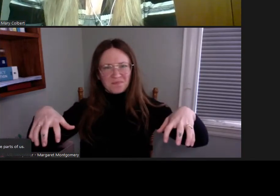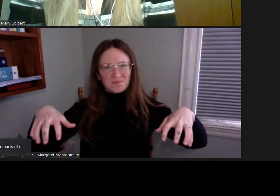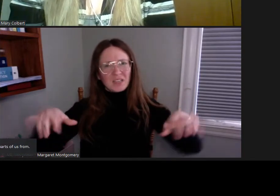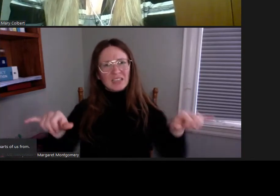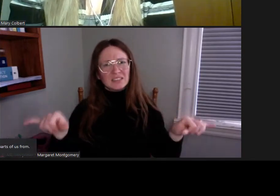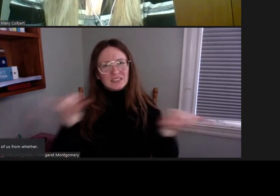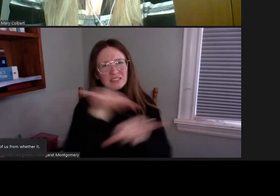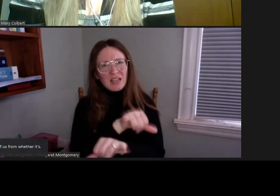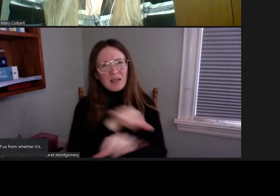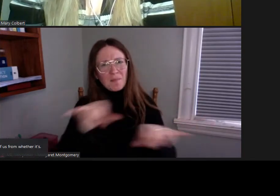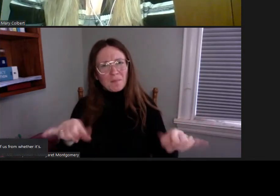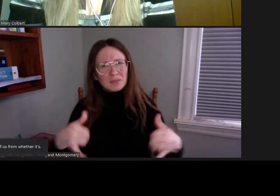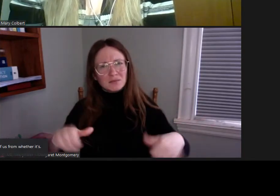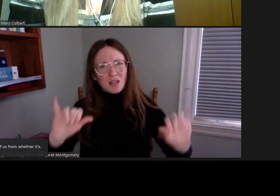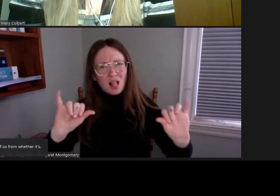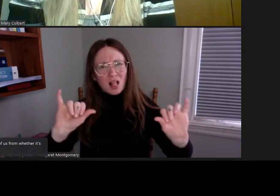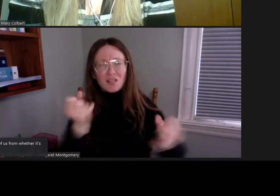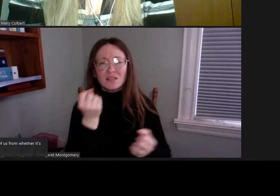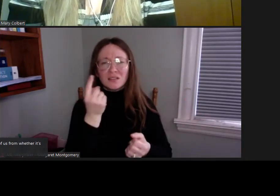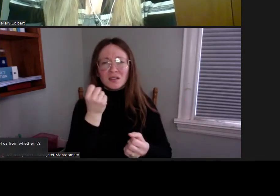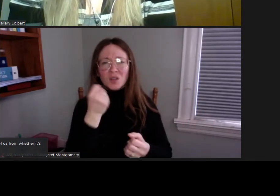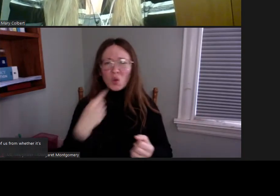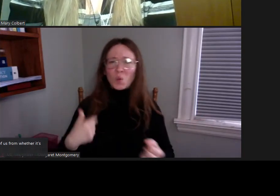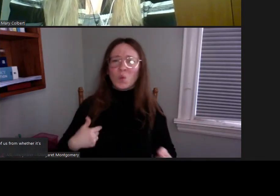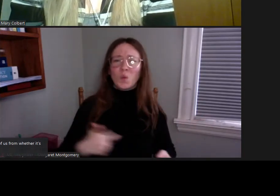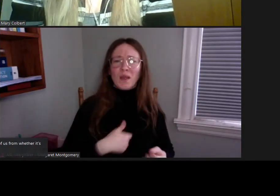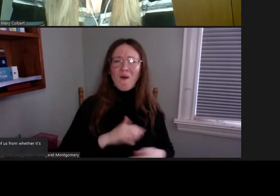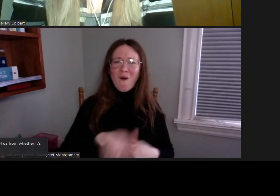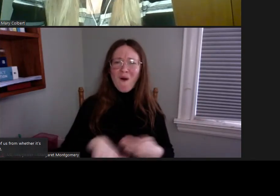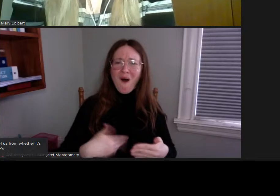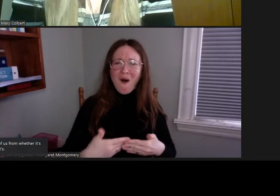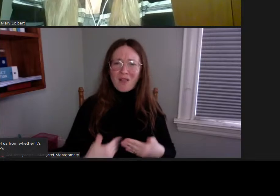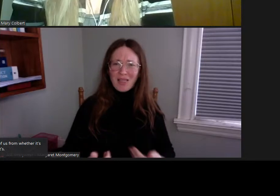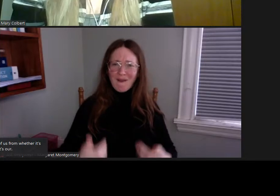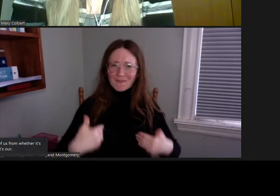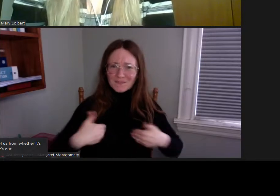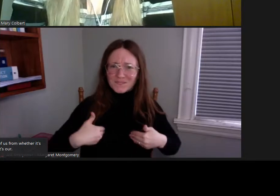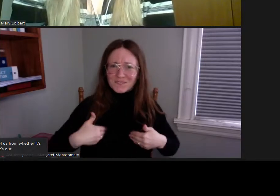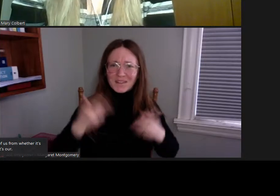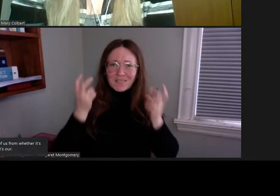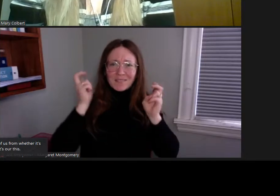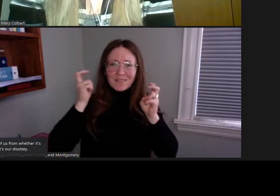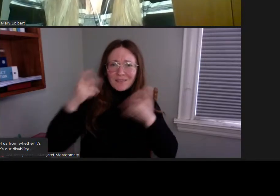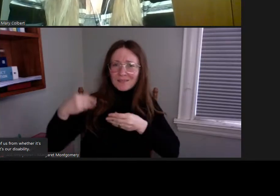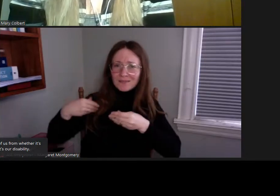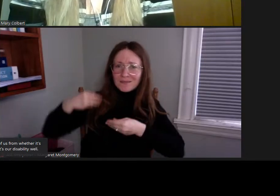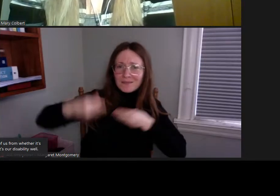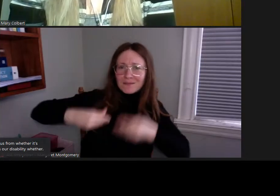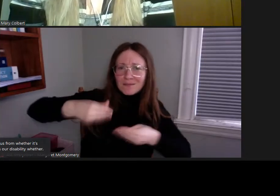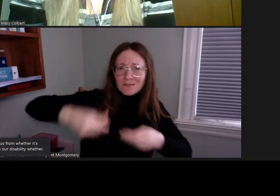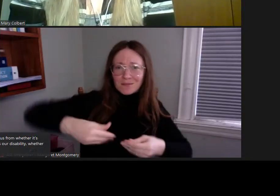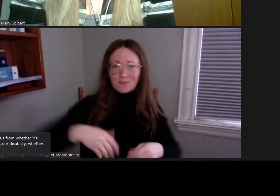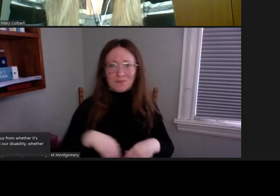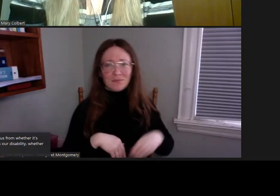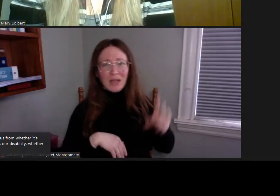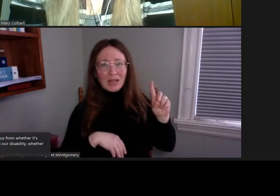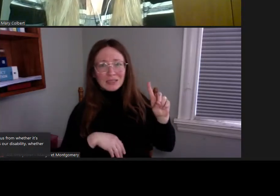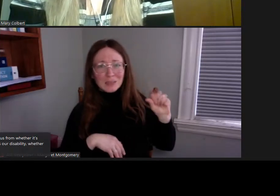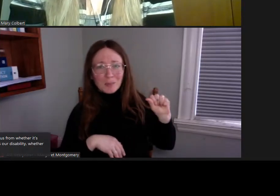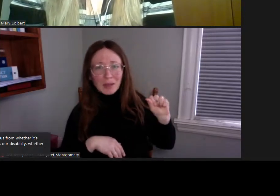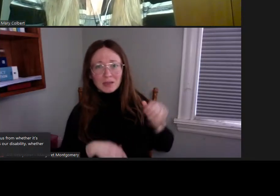from whether it's our heritage, whether it's our disability, whether it's our